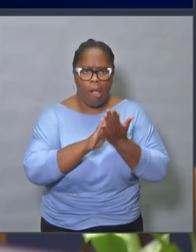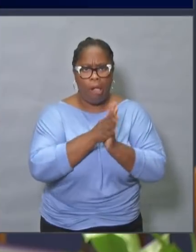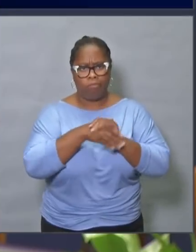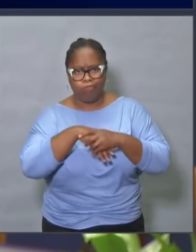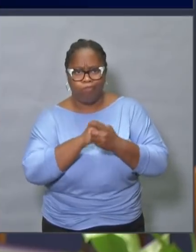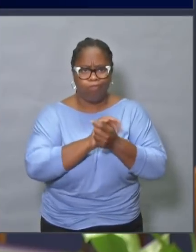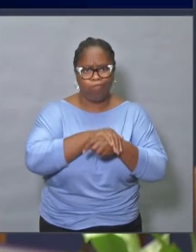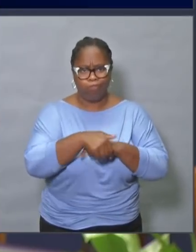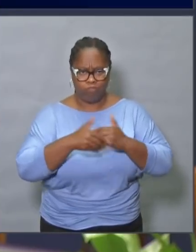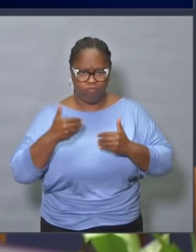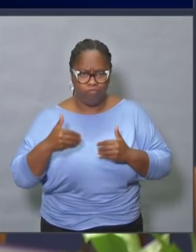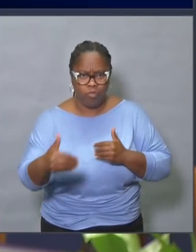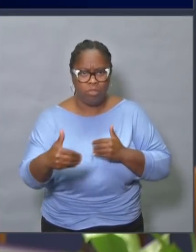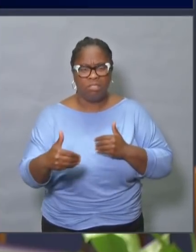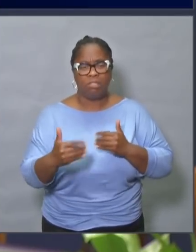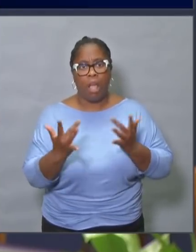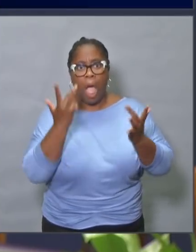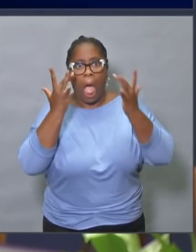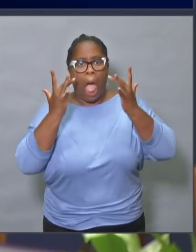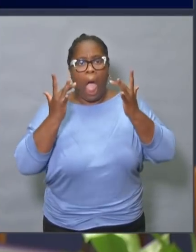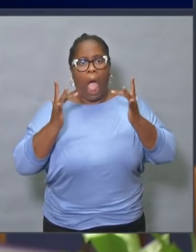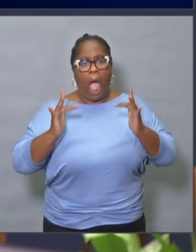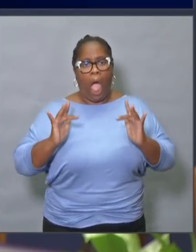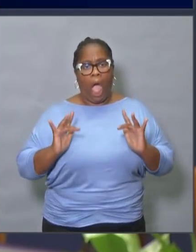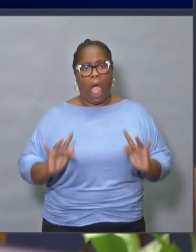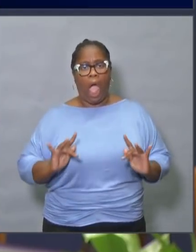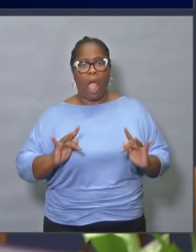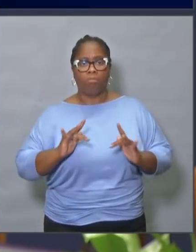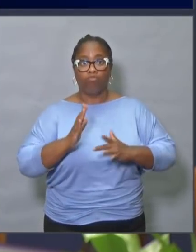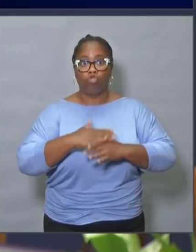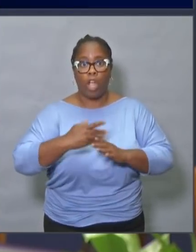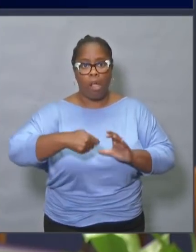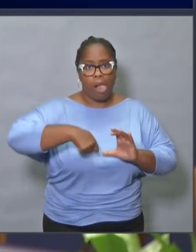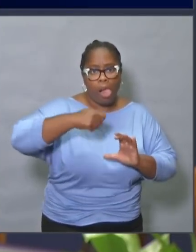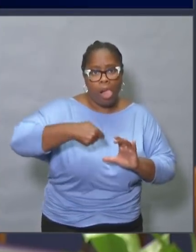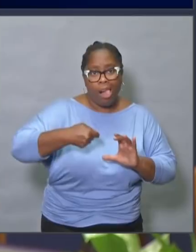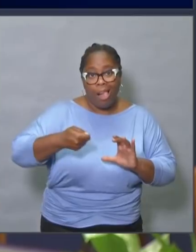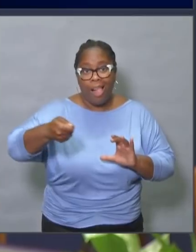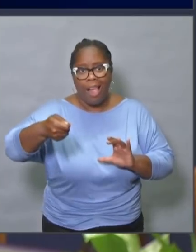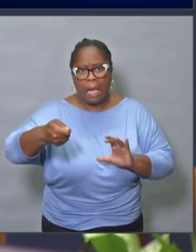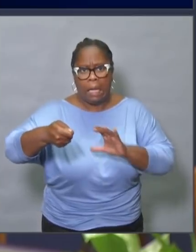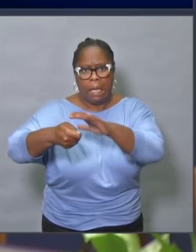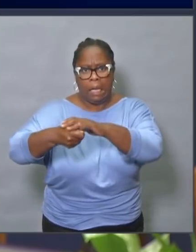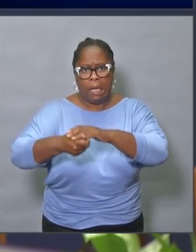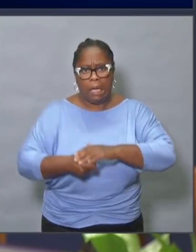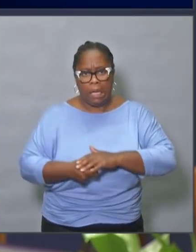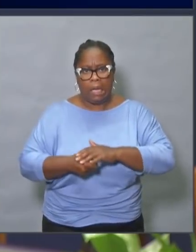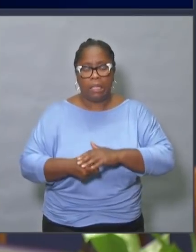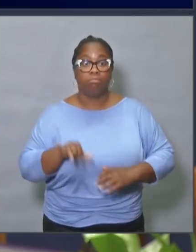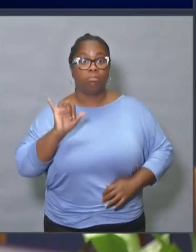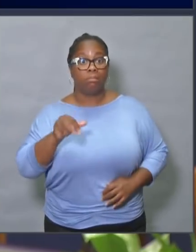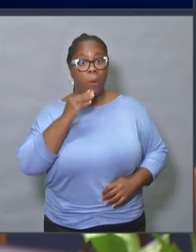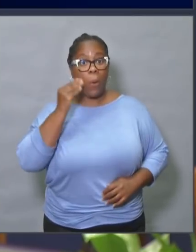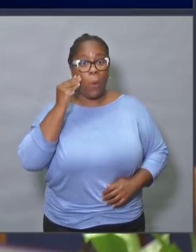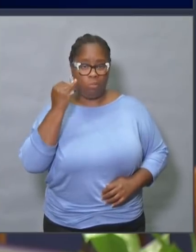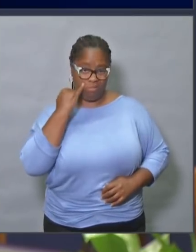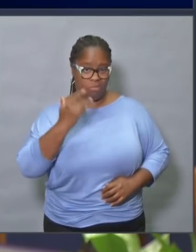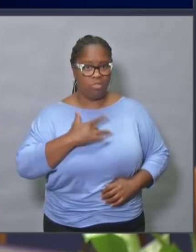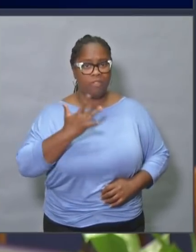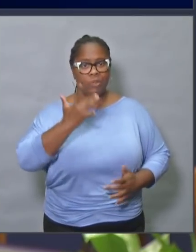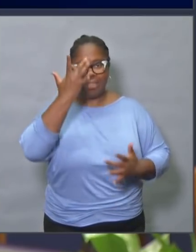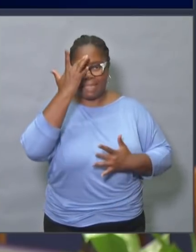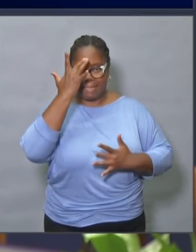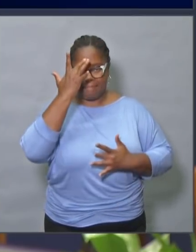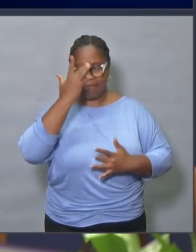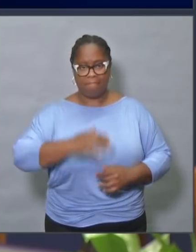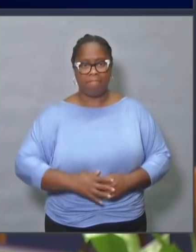from touching our faces, not sharing utensils with others, and staying home if we are feeling sick. Further, we